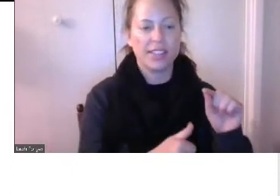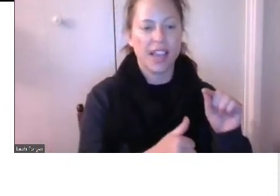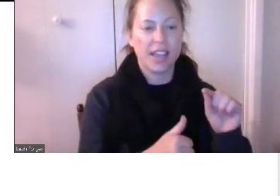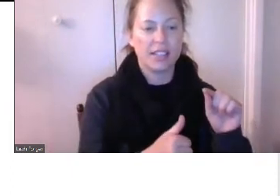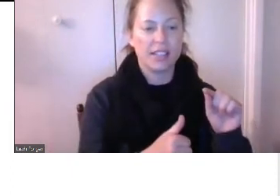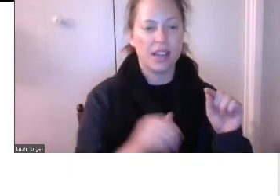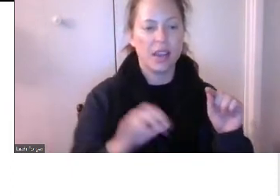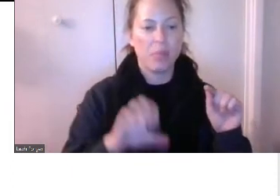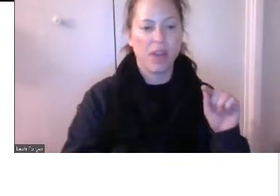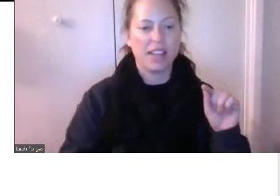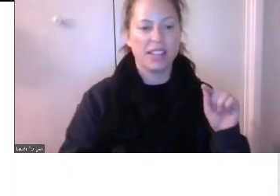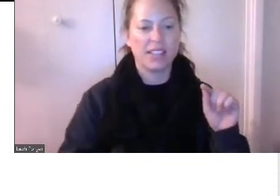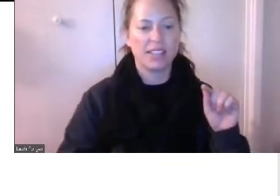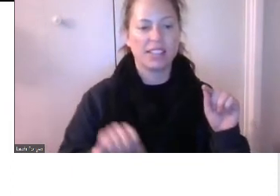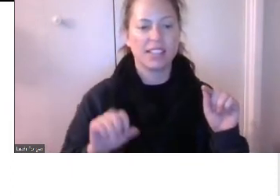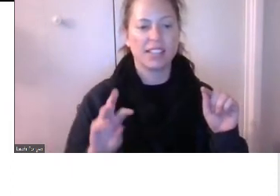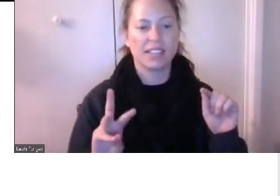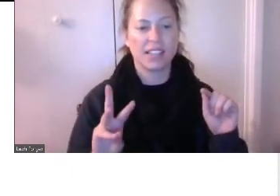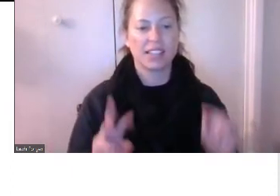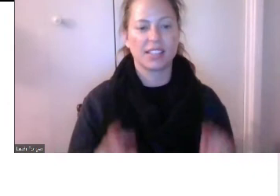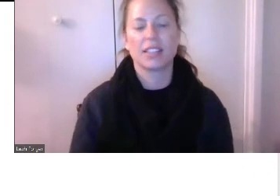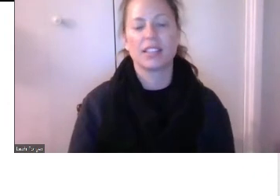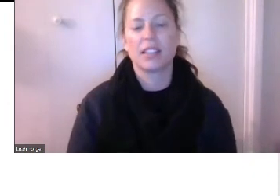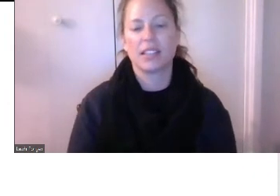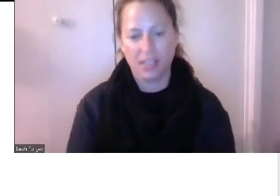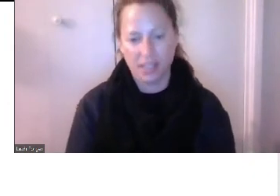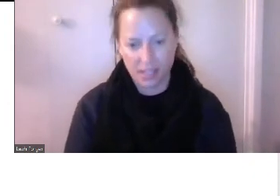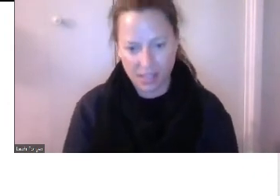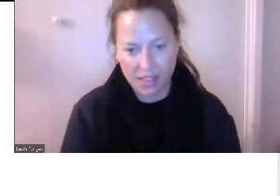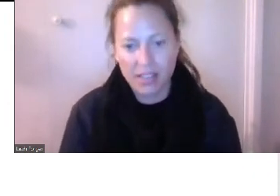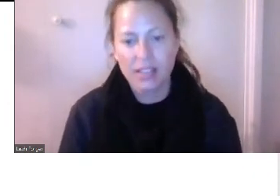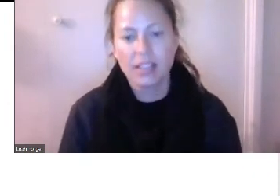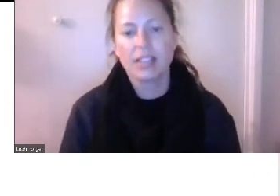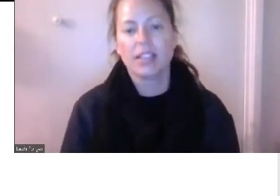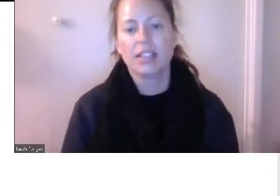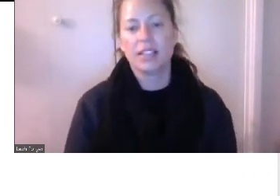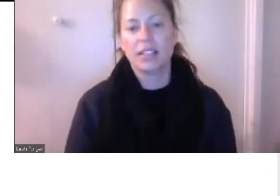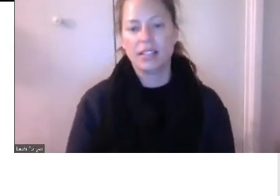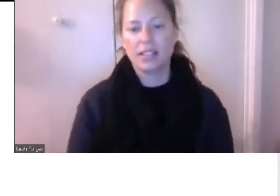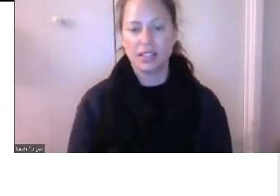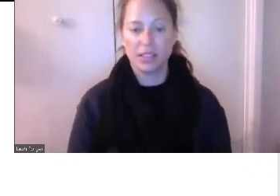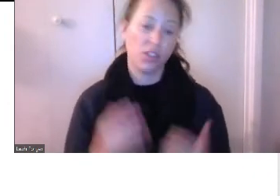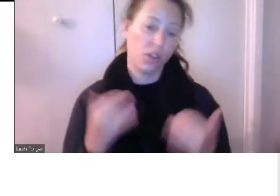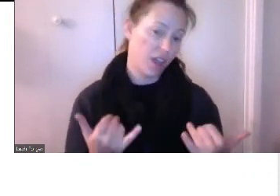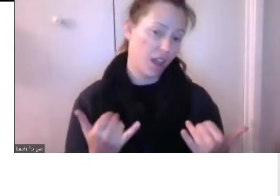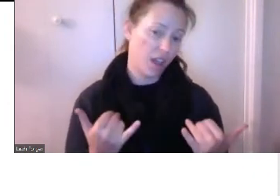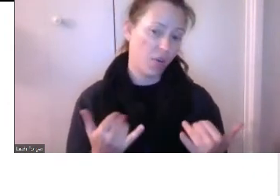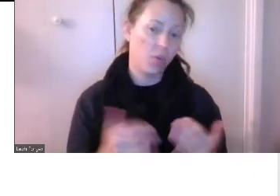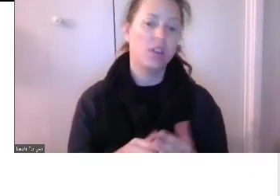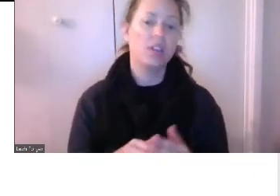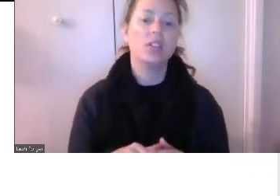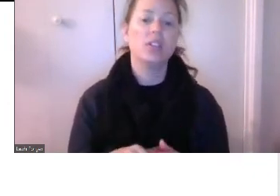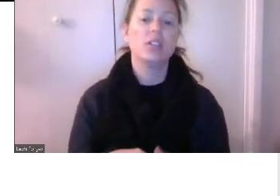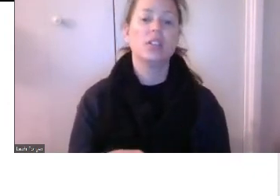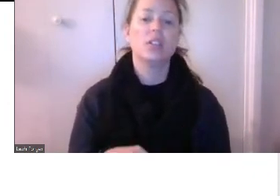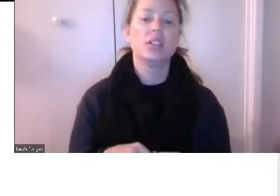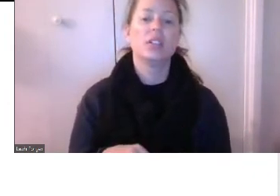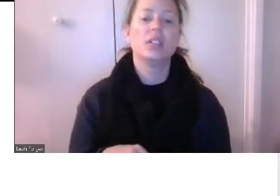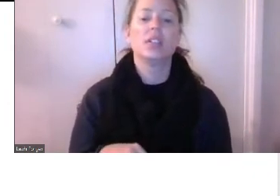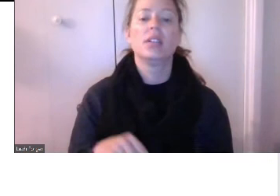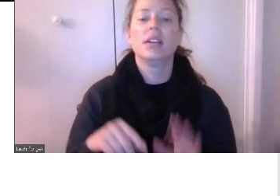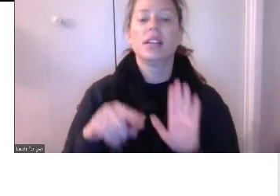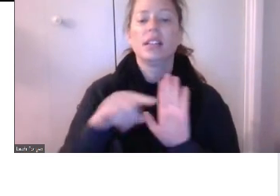10 minus 6. Okay. So then this makes negative 10